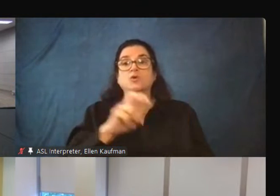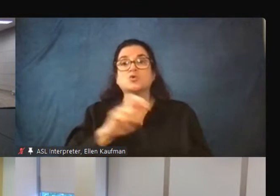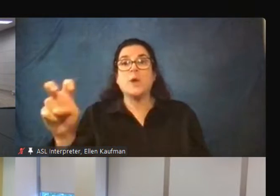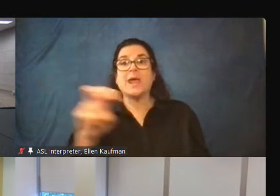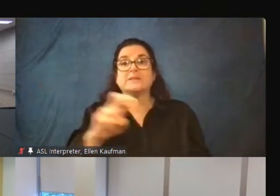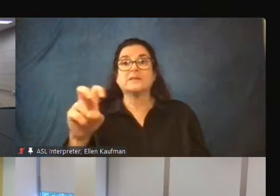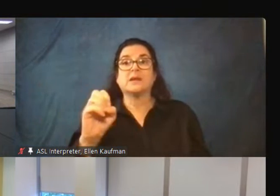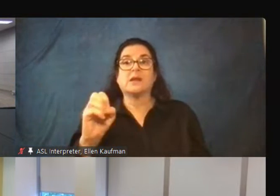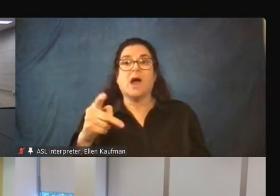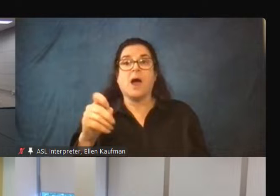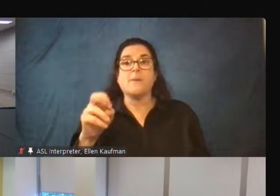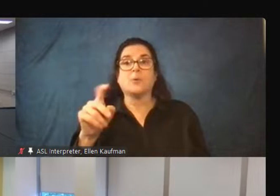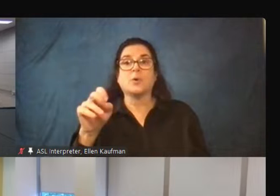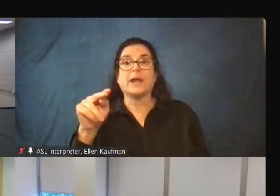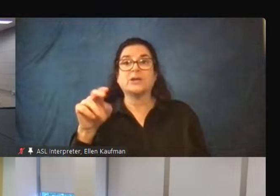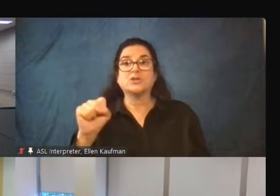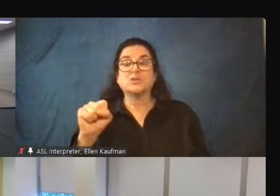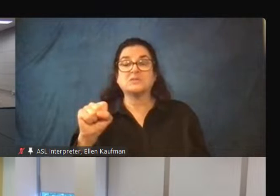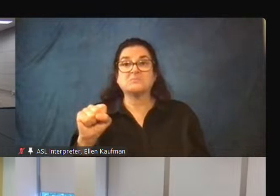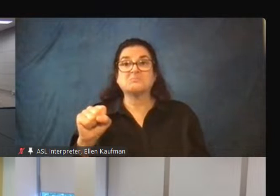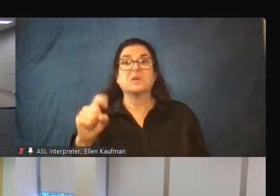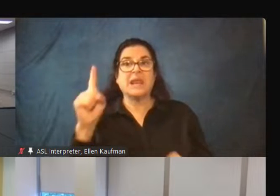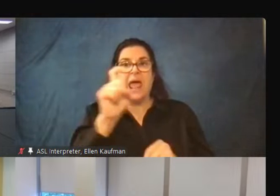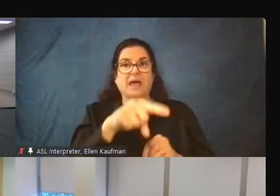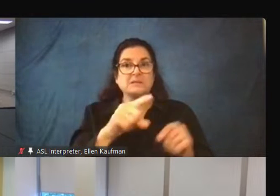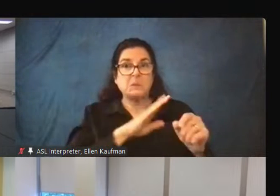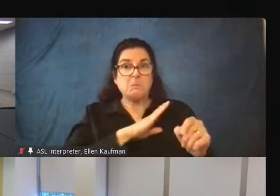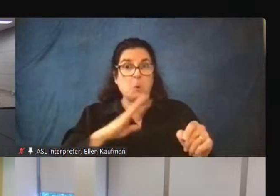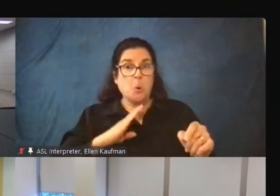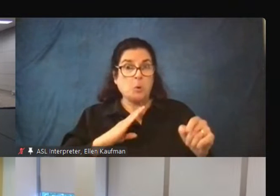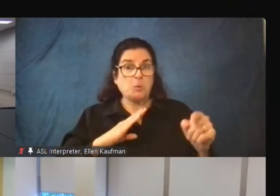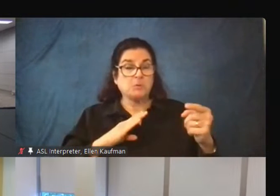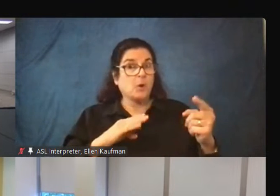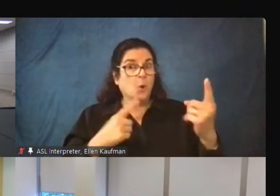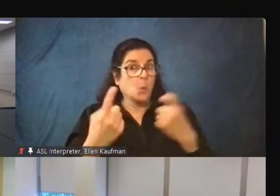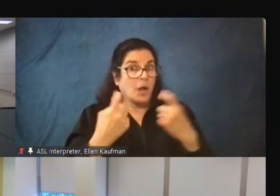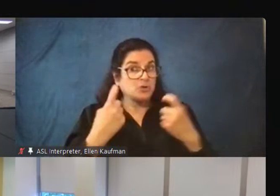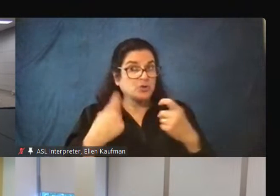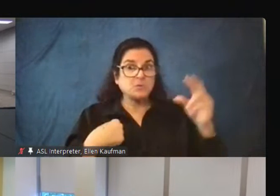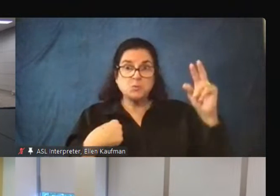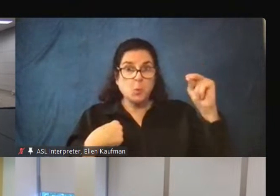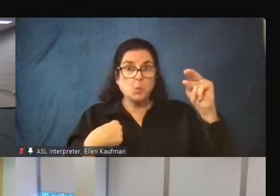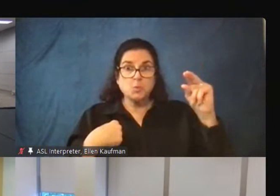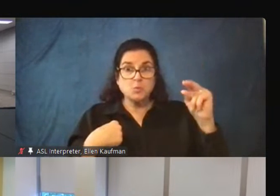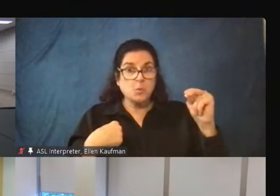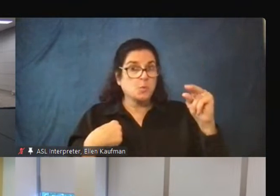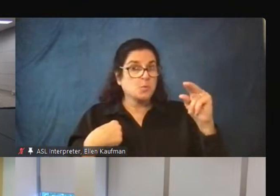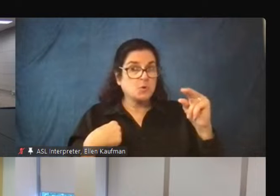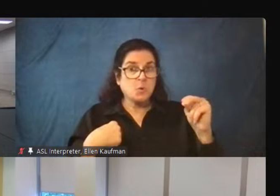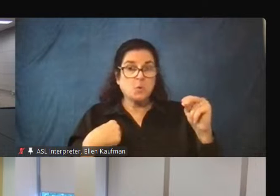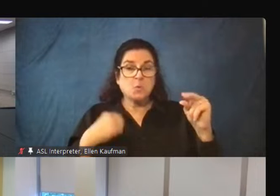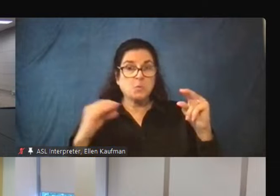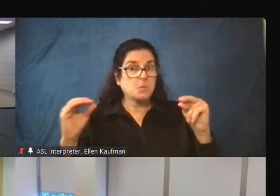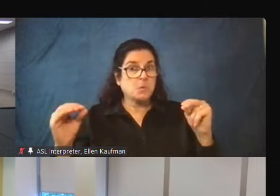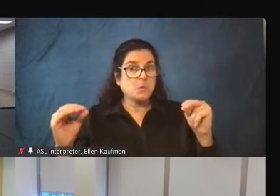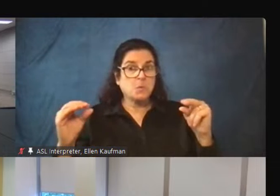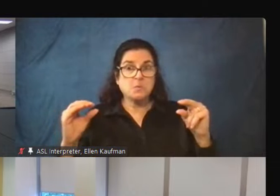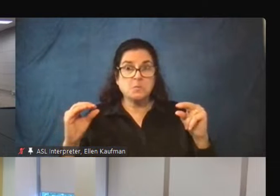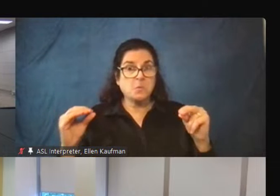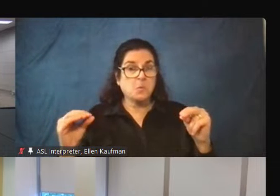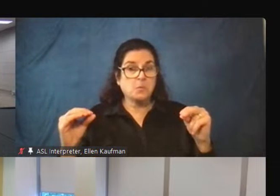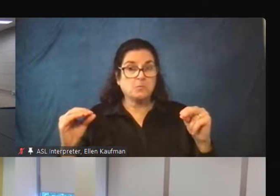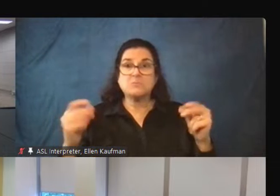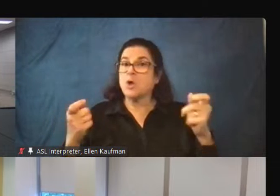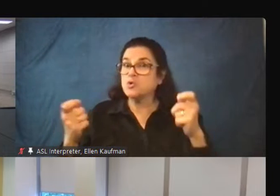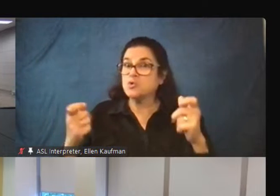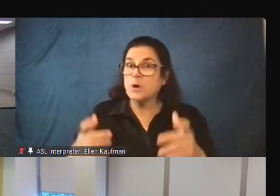Raquel, any questions? No questions. Director Ortiz? No. Chairman Barclay? None. Director Eady? None. Director Jakes, there are